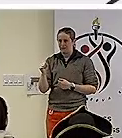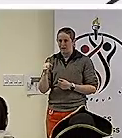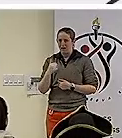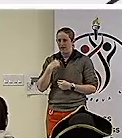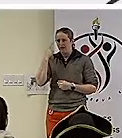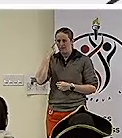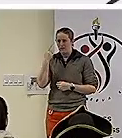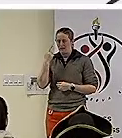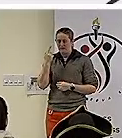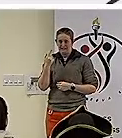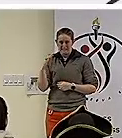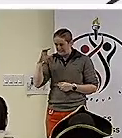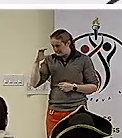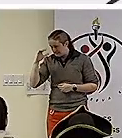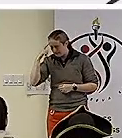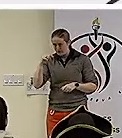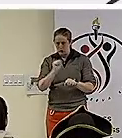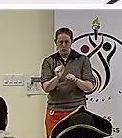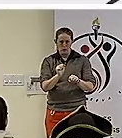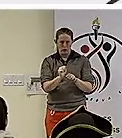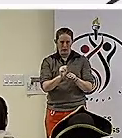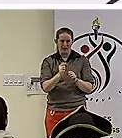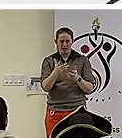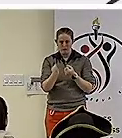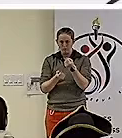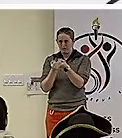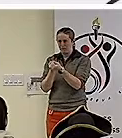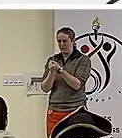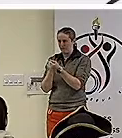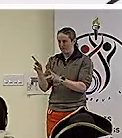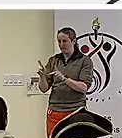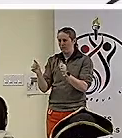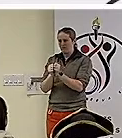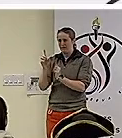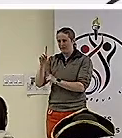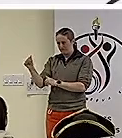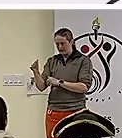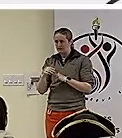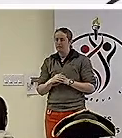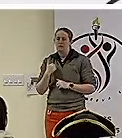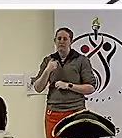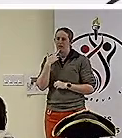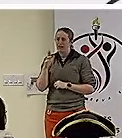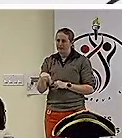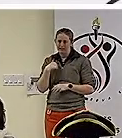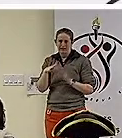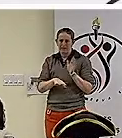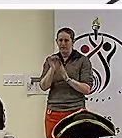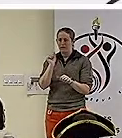help and support persons with disabilities. I was fortunate to find work